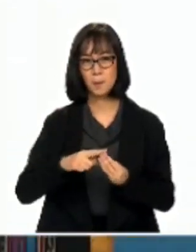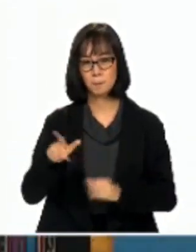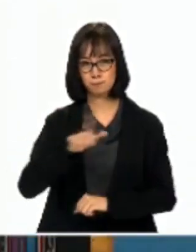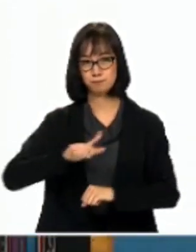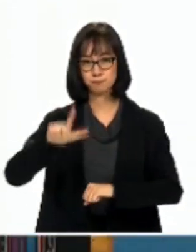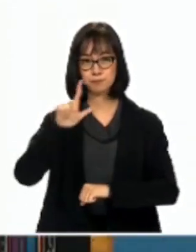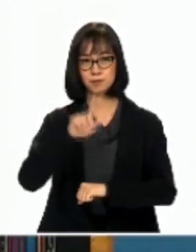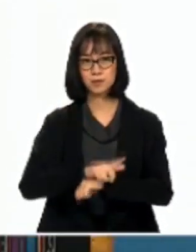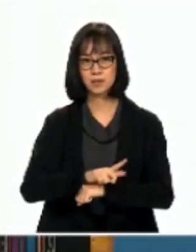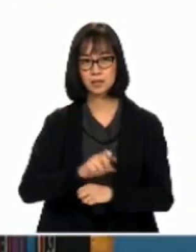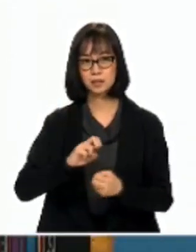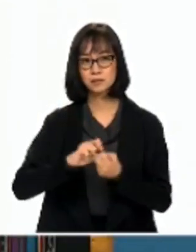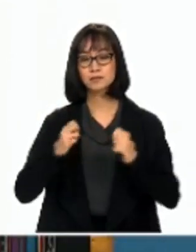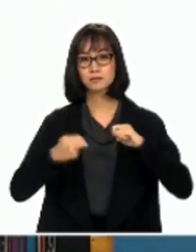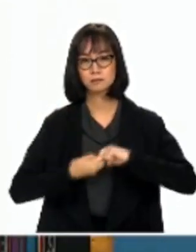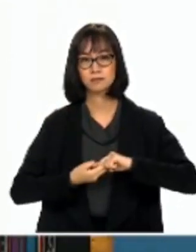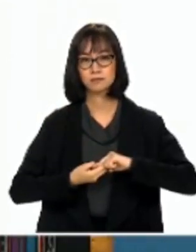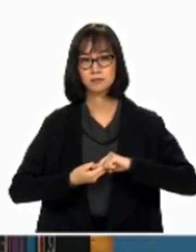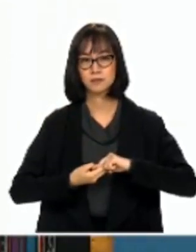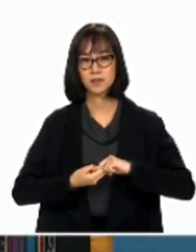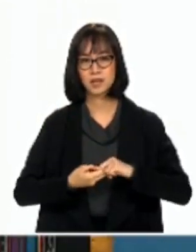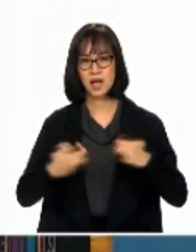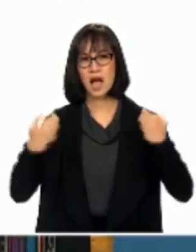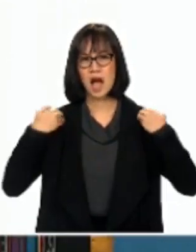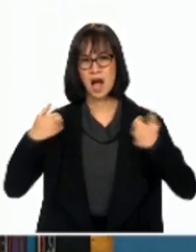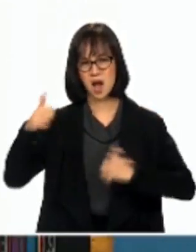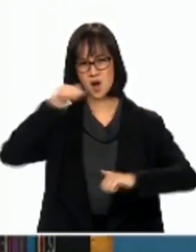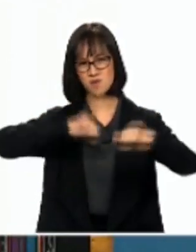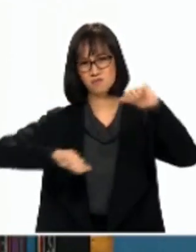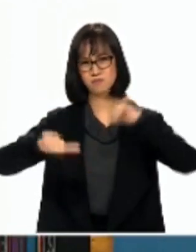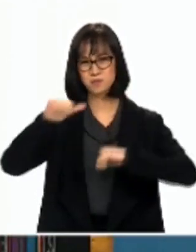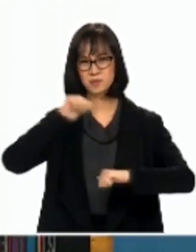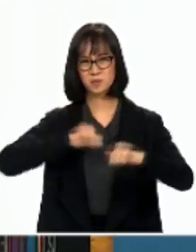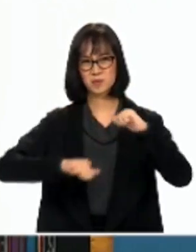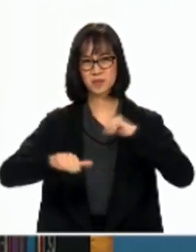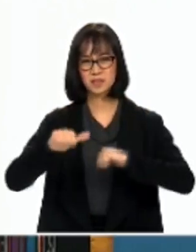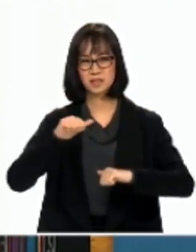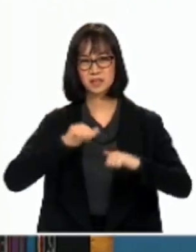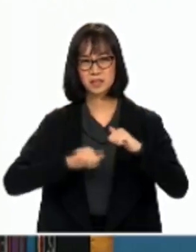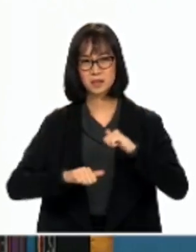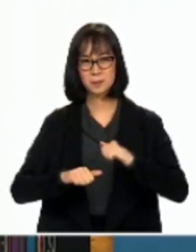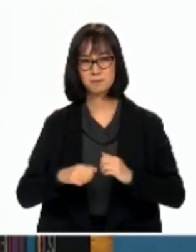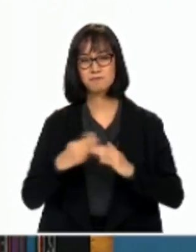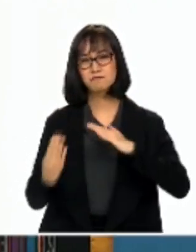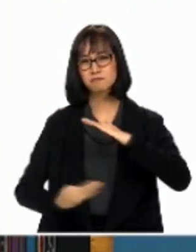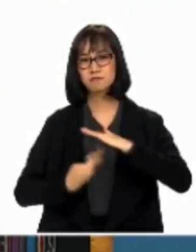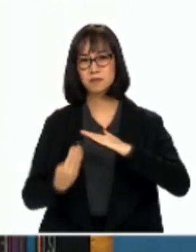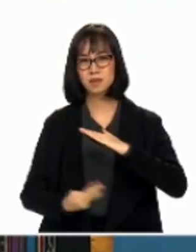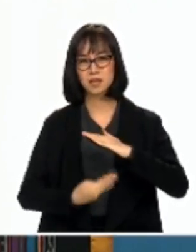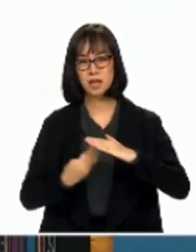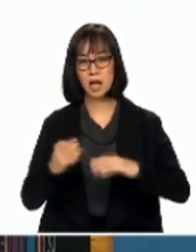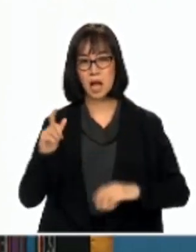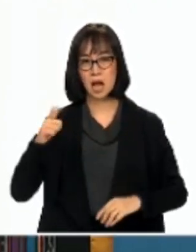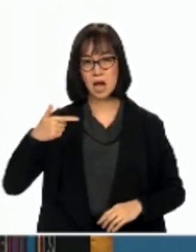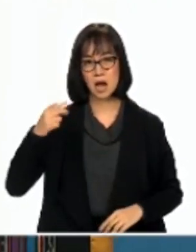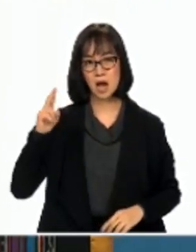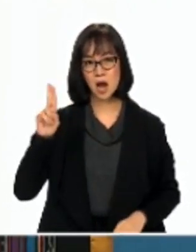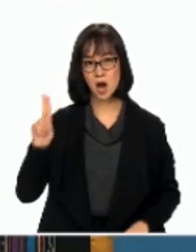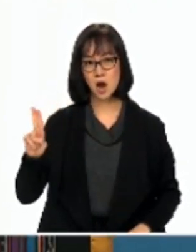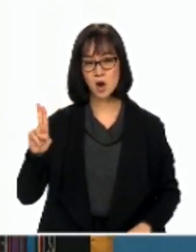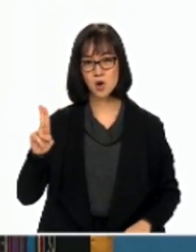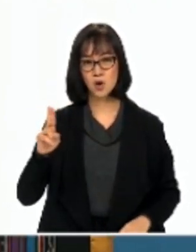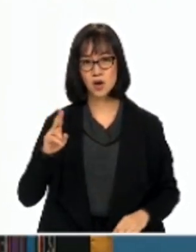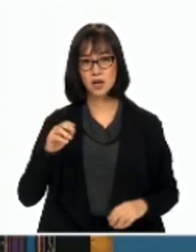A science-based national land use plan would serve as basis for the LGUs in